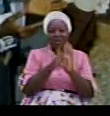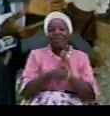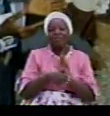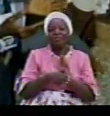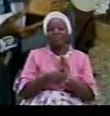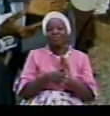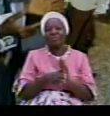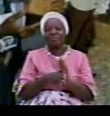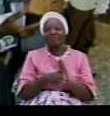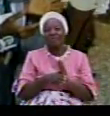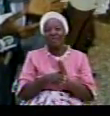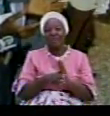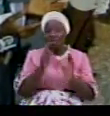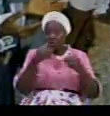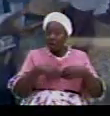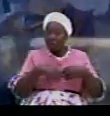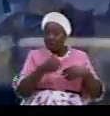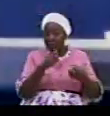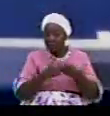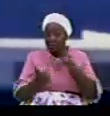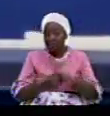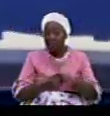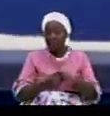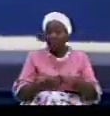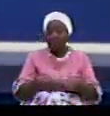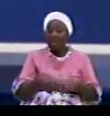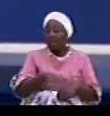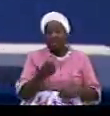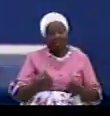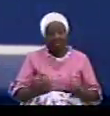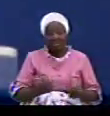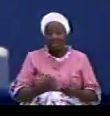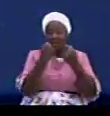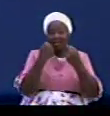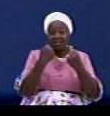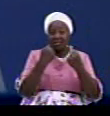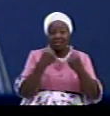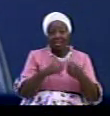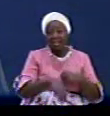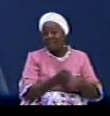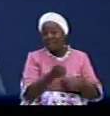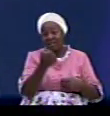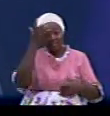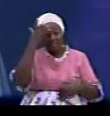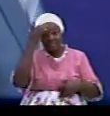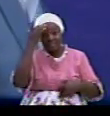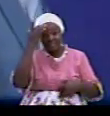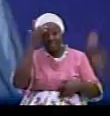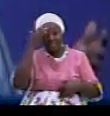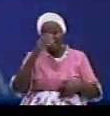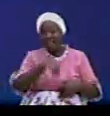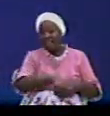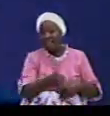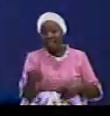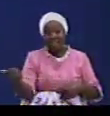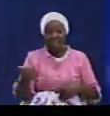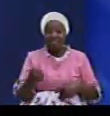You have any challenge, any problem, any sickness, any